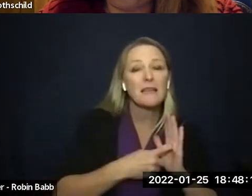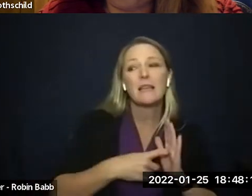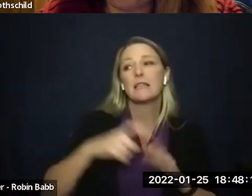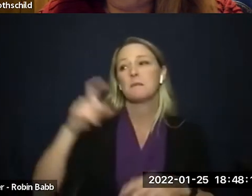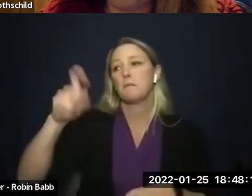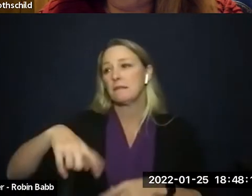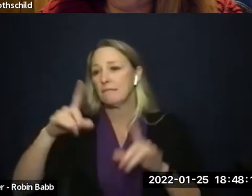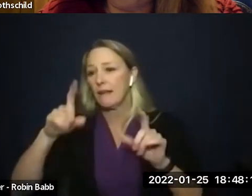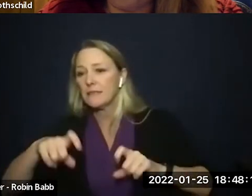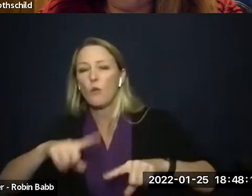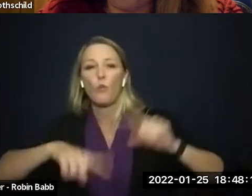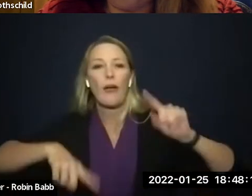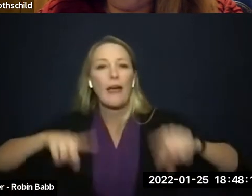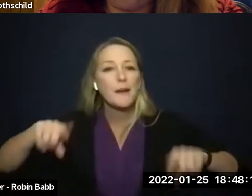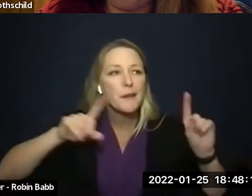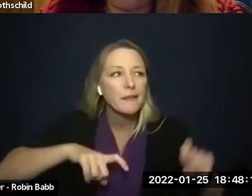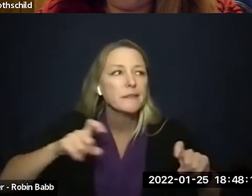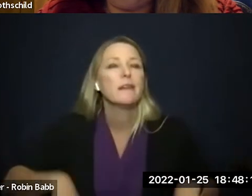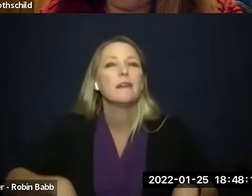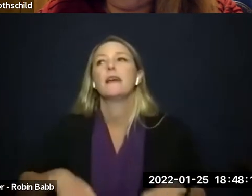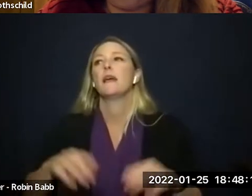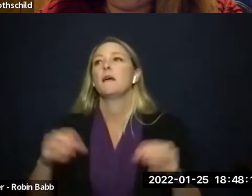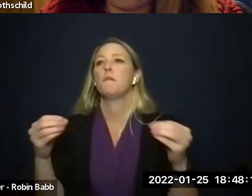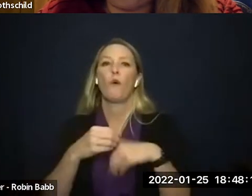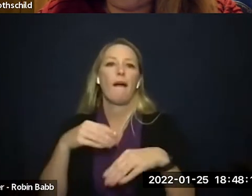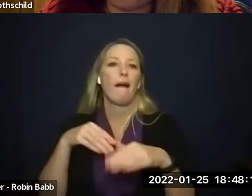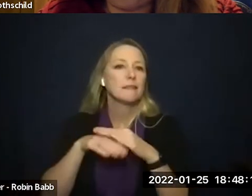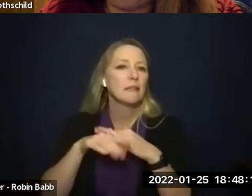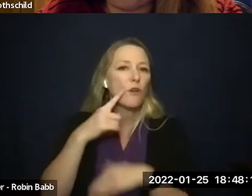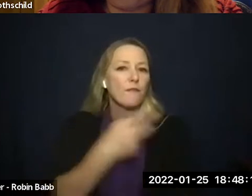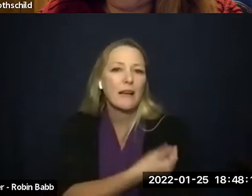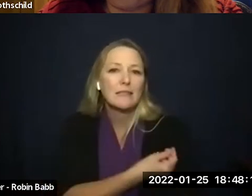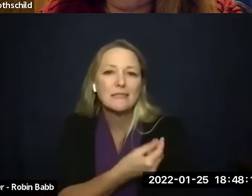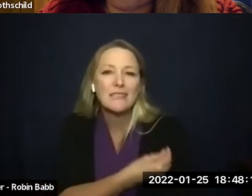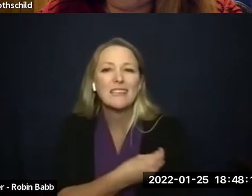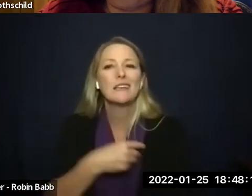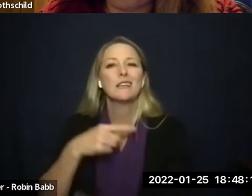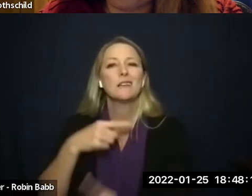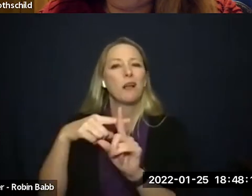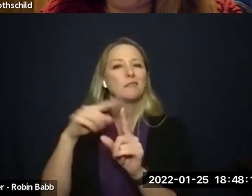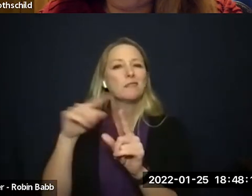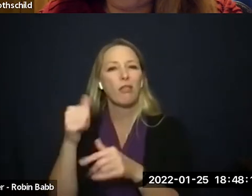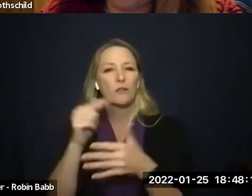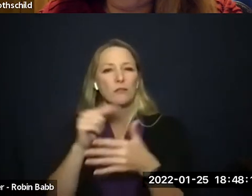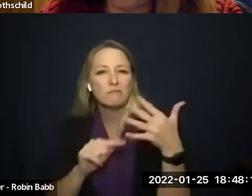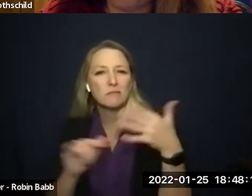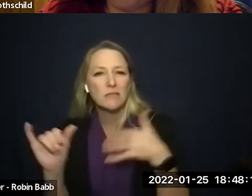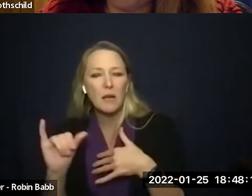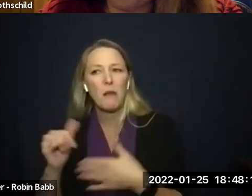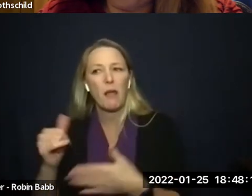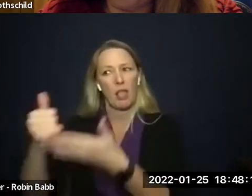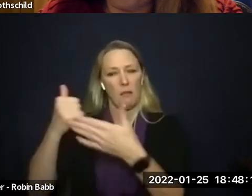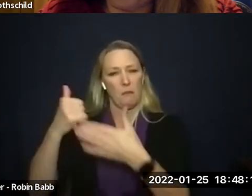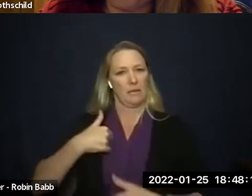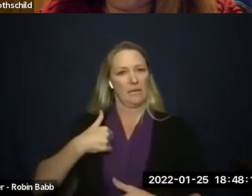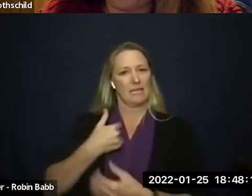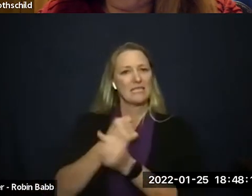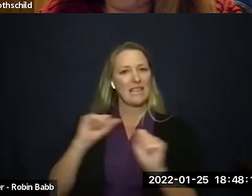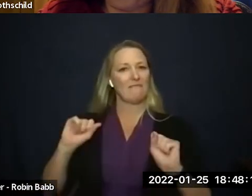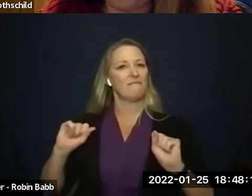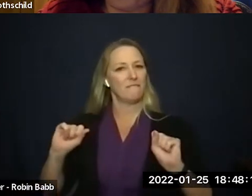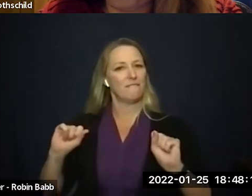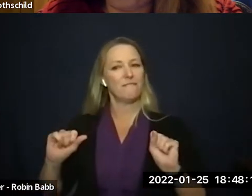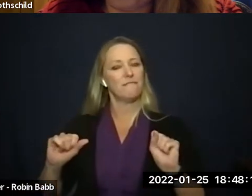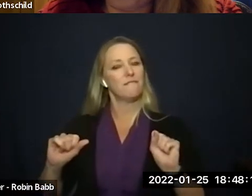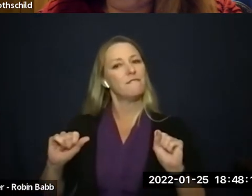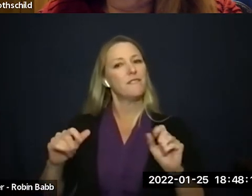random testing extended vaccine access and other similar actions have all helped my peers and myself feel safer attending school in